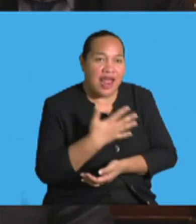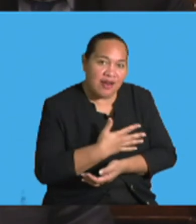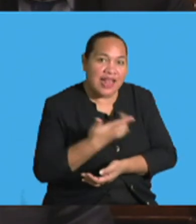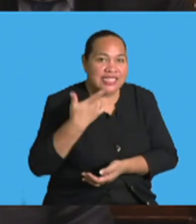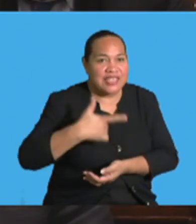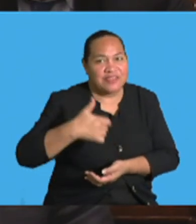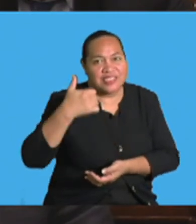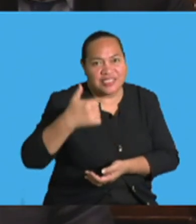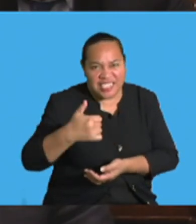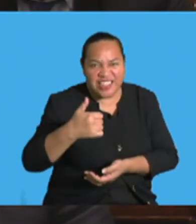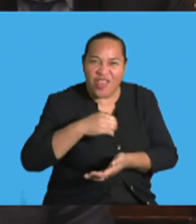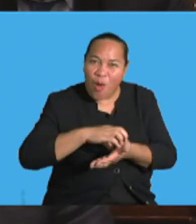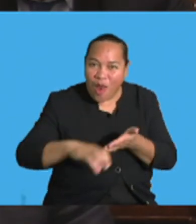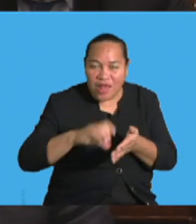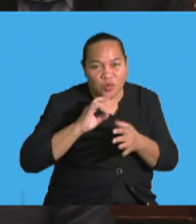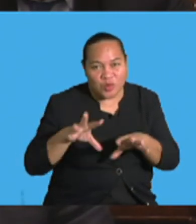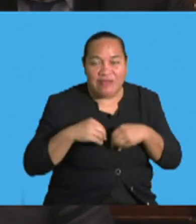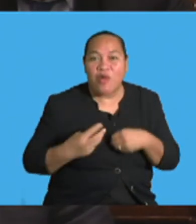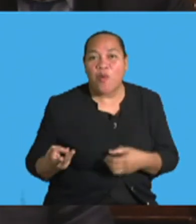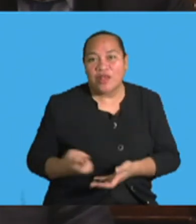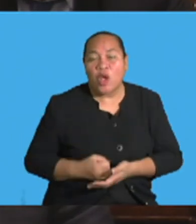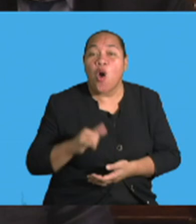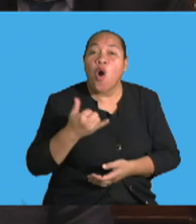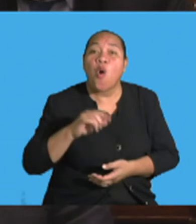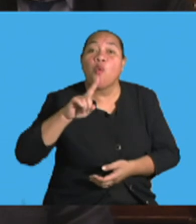776.34 per week or